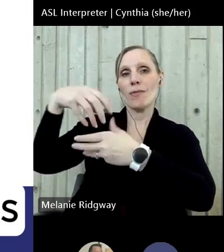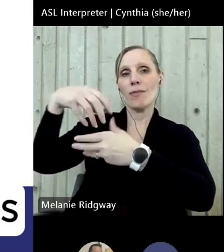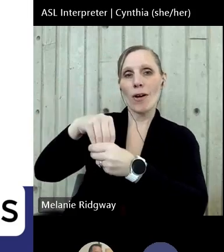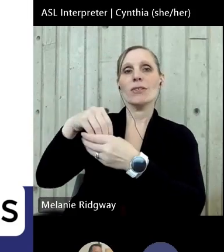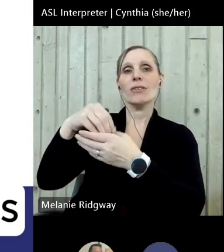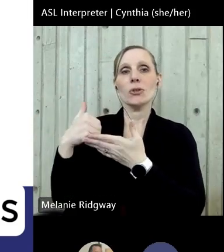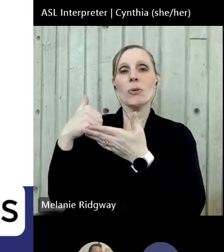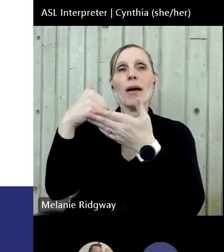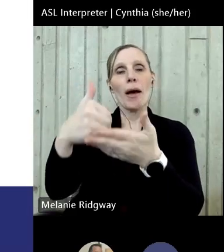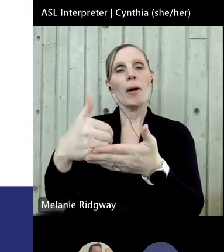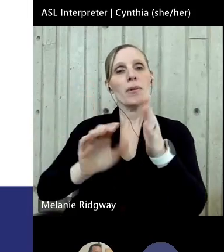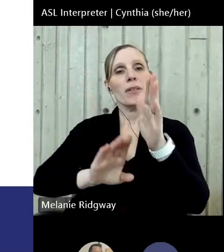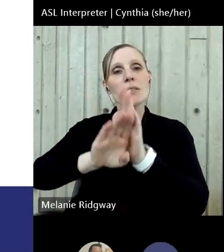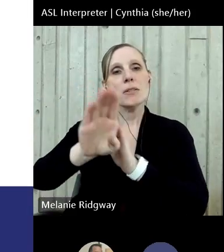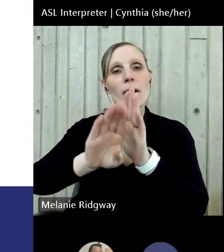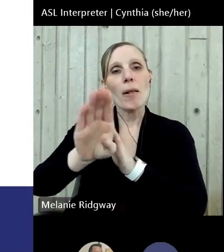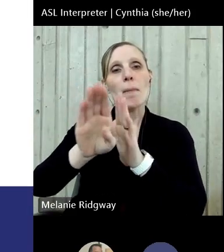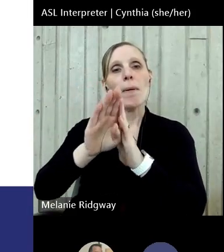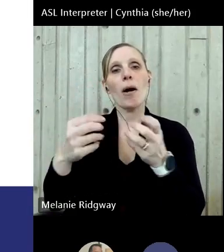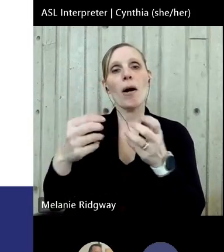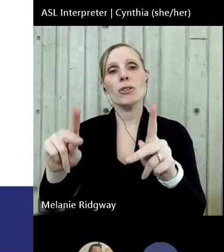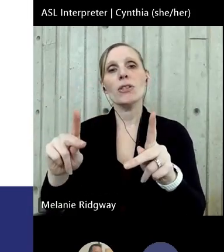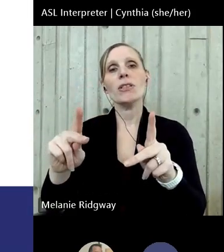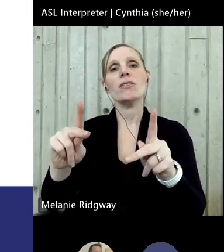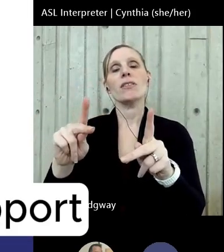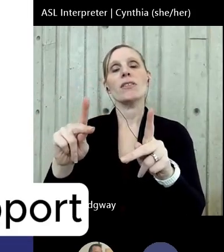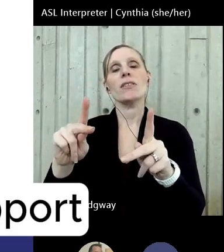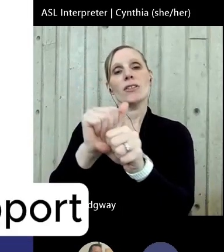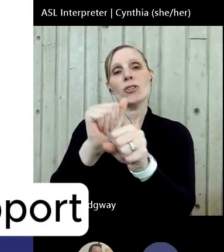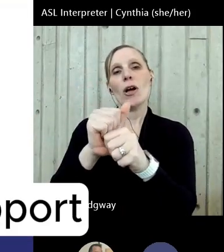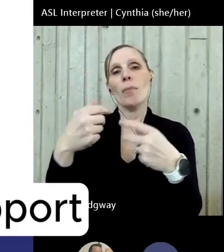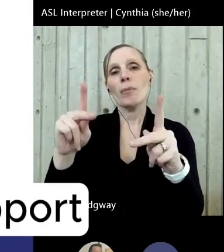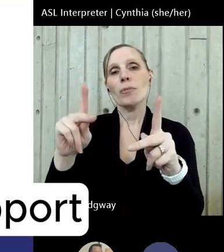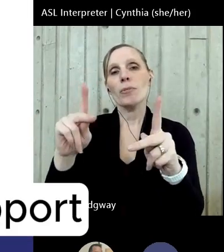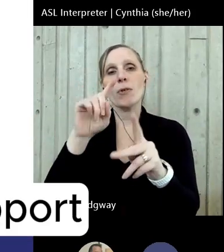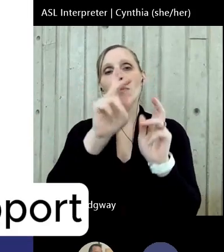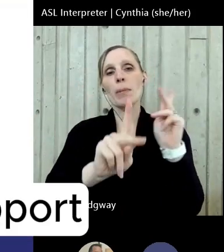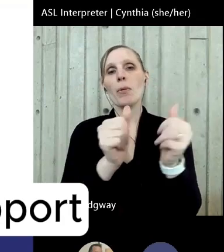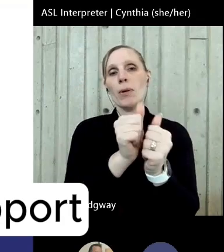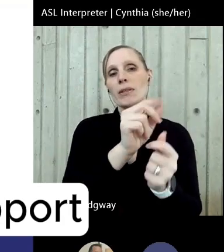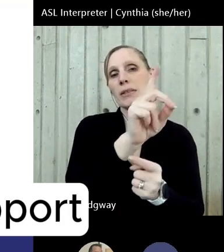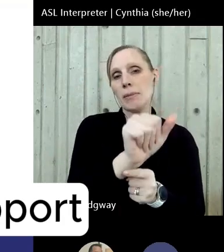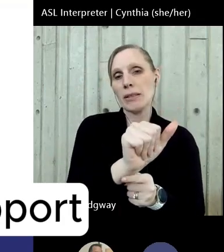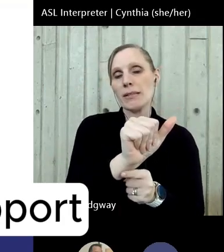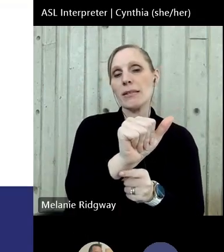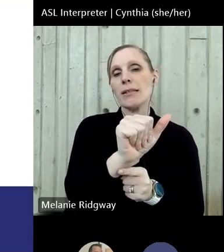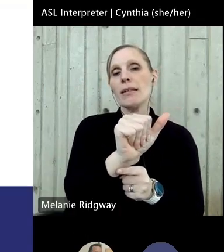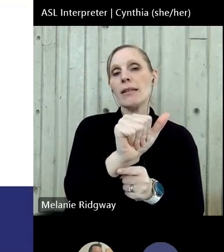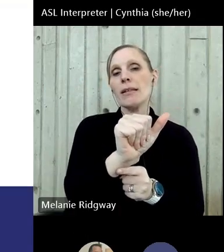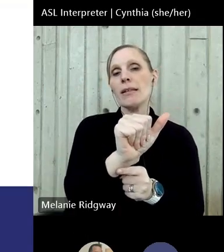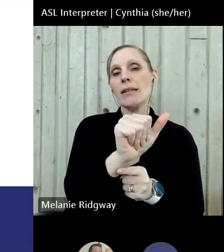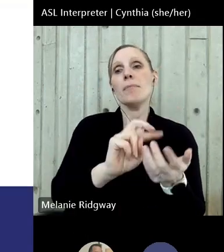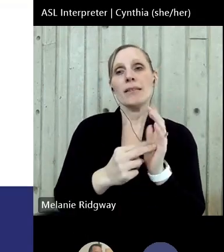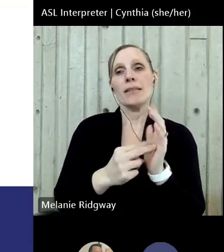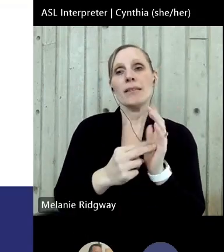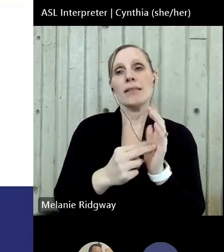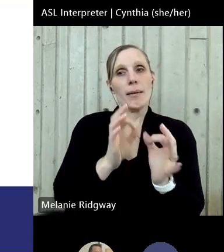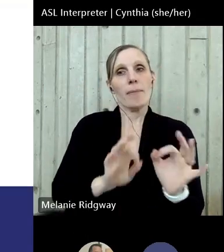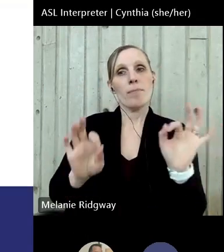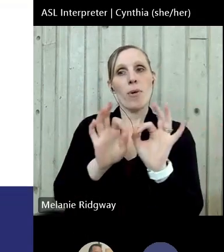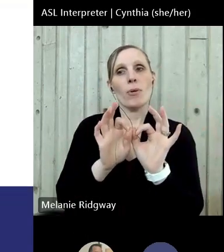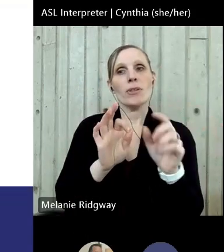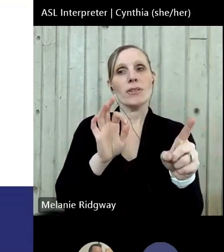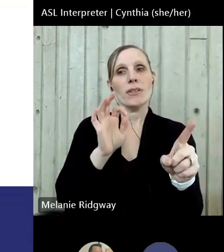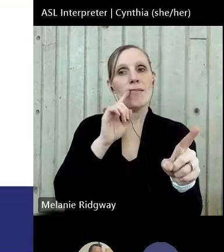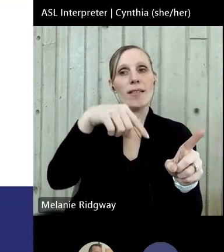with disabilities. This collaborative effort ensures that job seekers receive the support they need to find